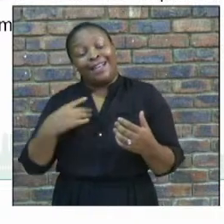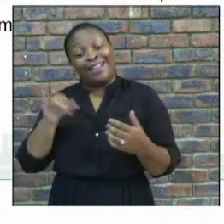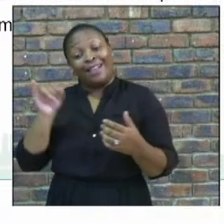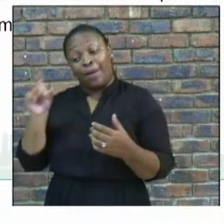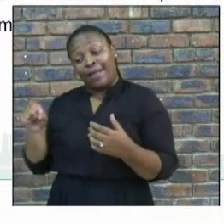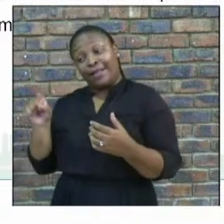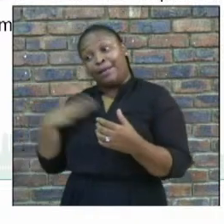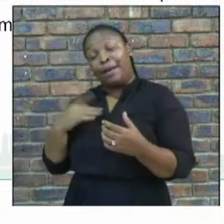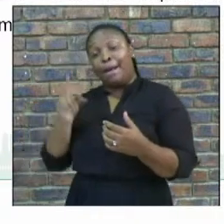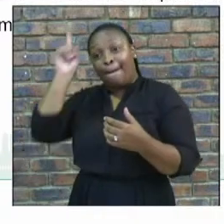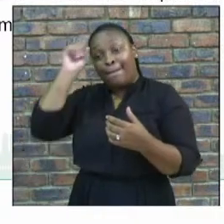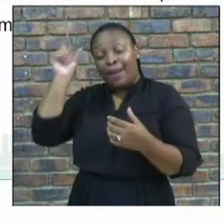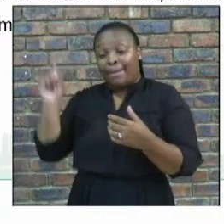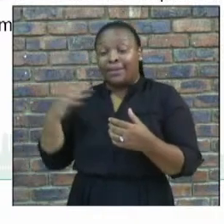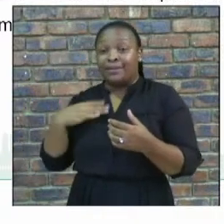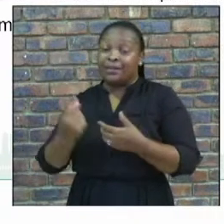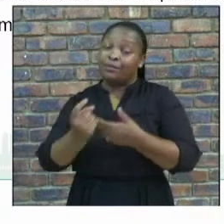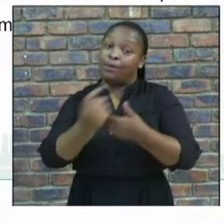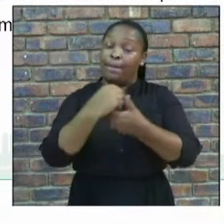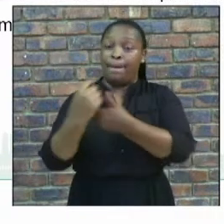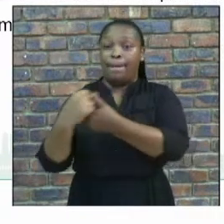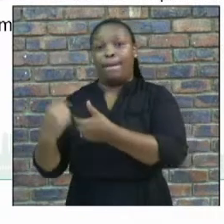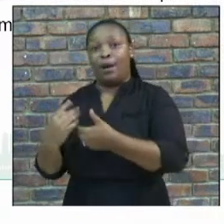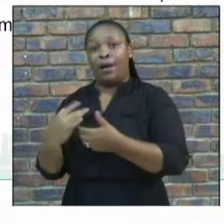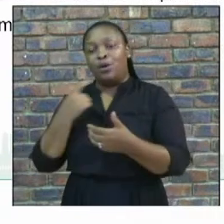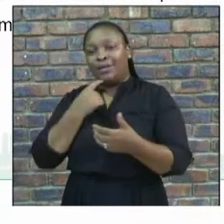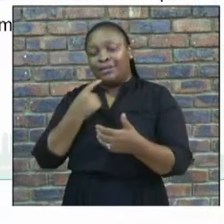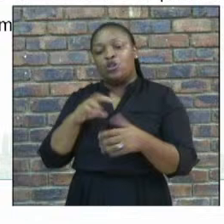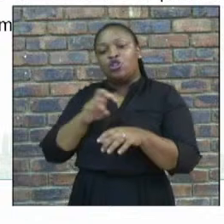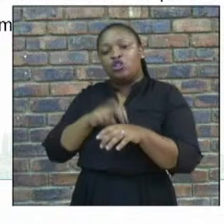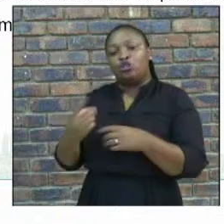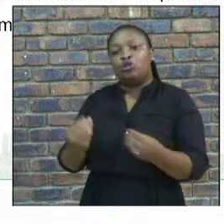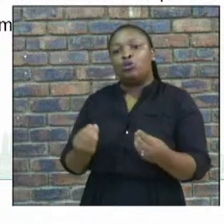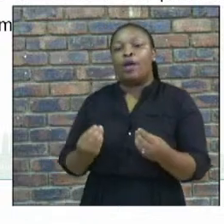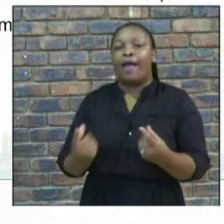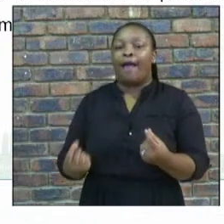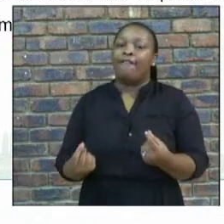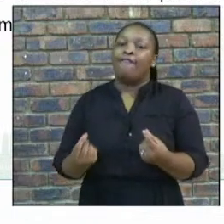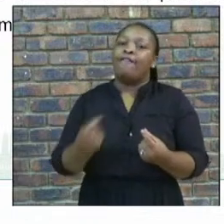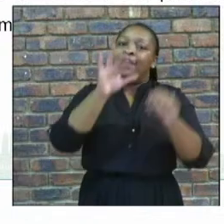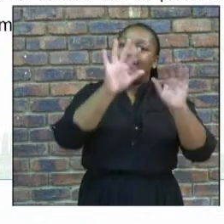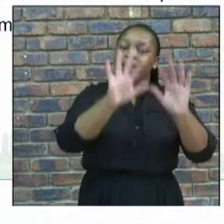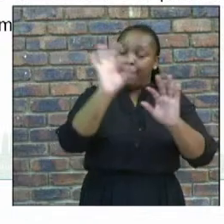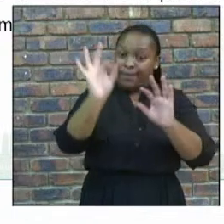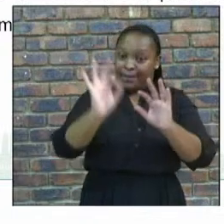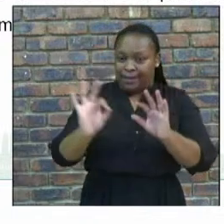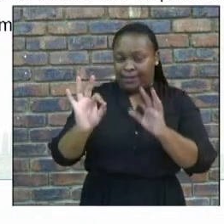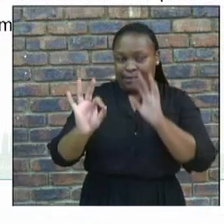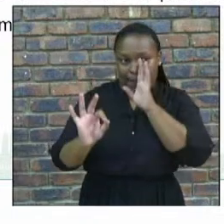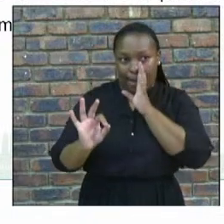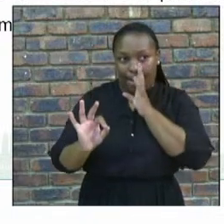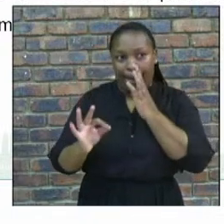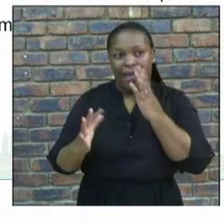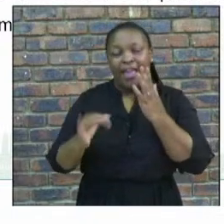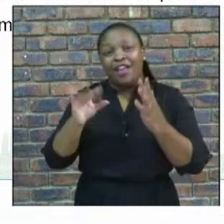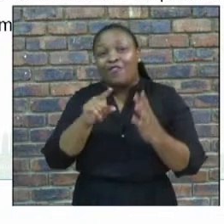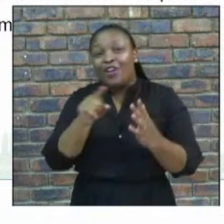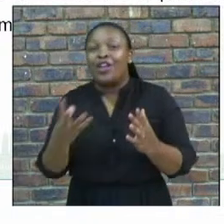participation of black person is a minimum of 10%, meaning you can participate from